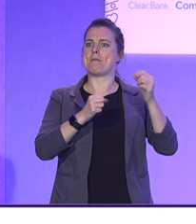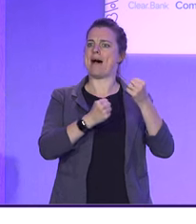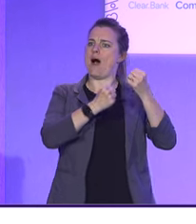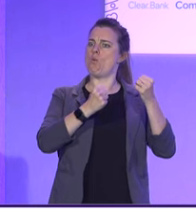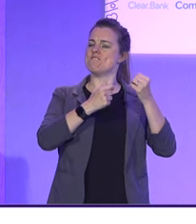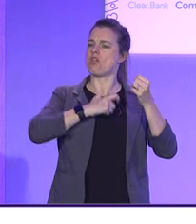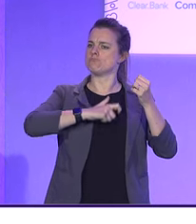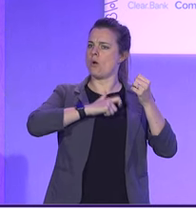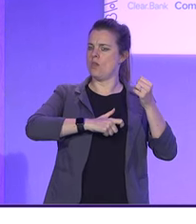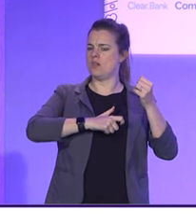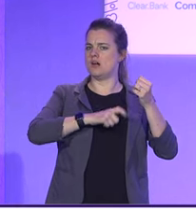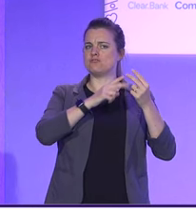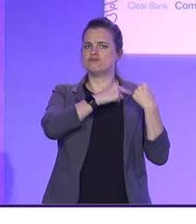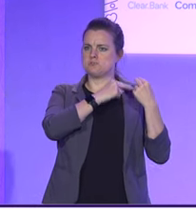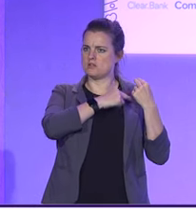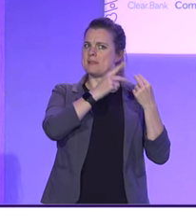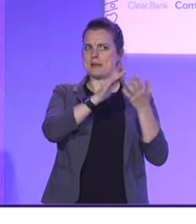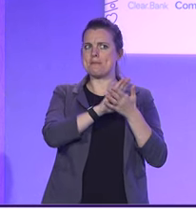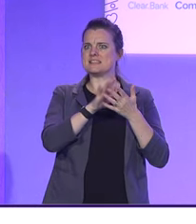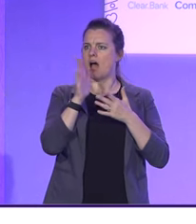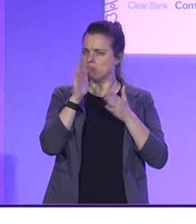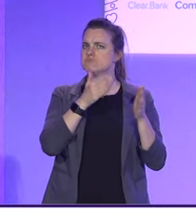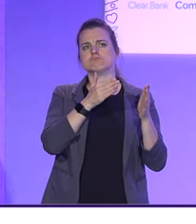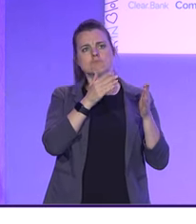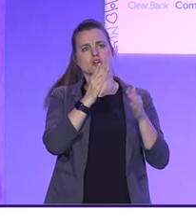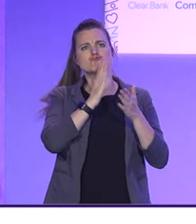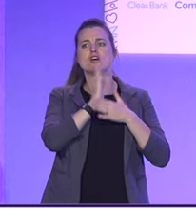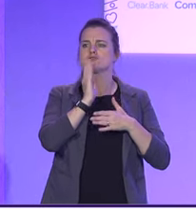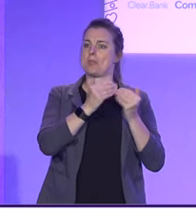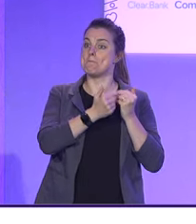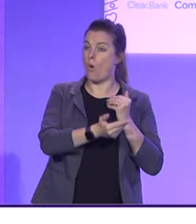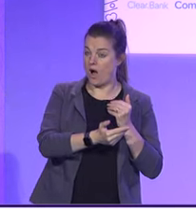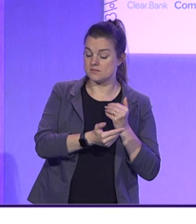power and responsibility. Then we have the